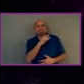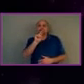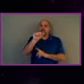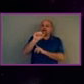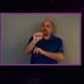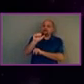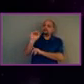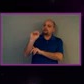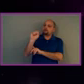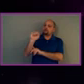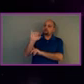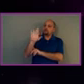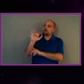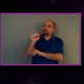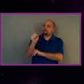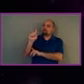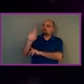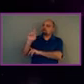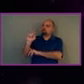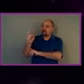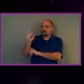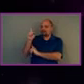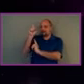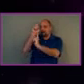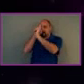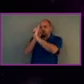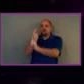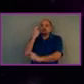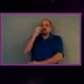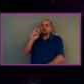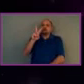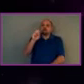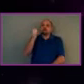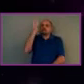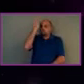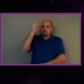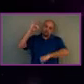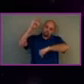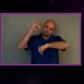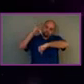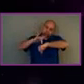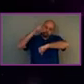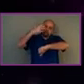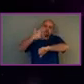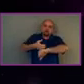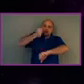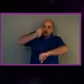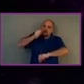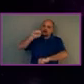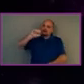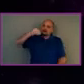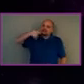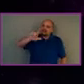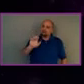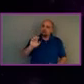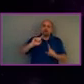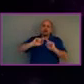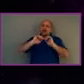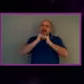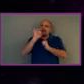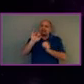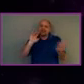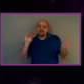was recently in the news for its first tag sample. And how does that mission compare to Lucy's?